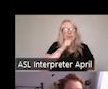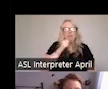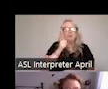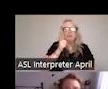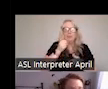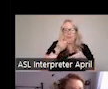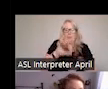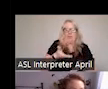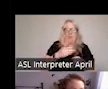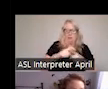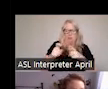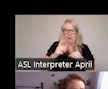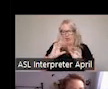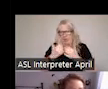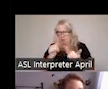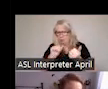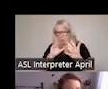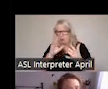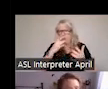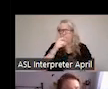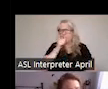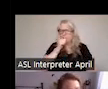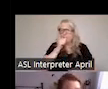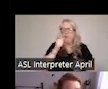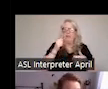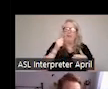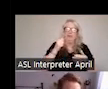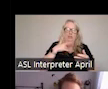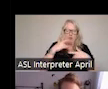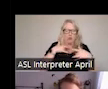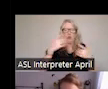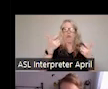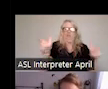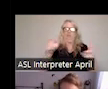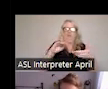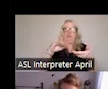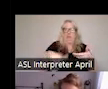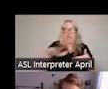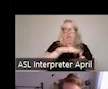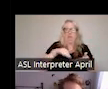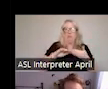call and address confidentiality concerns in your community messaging largely?